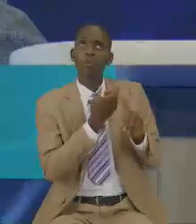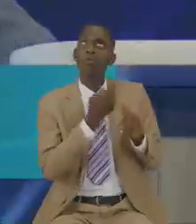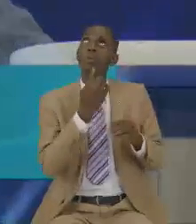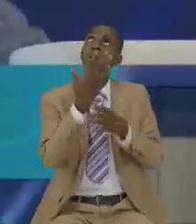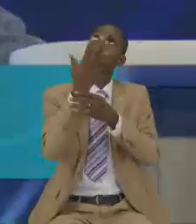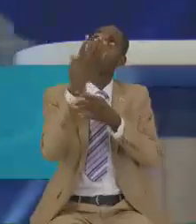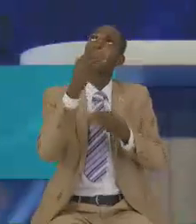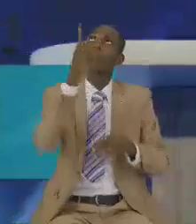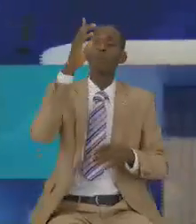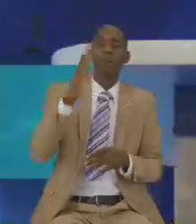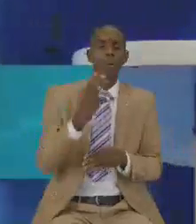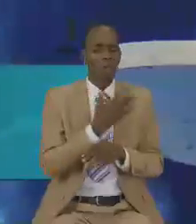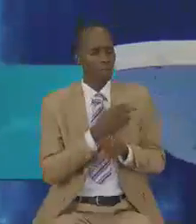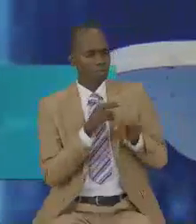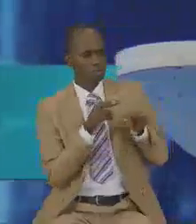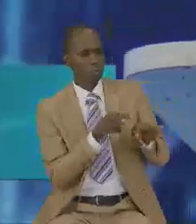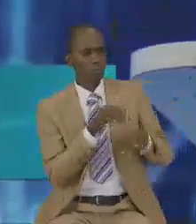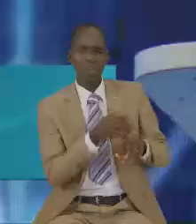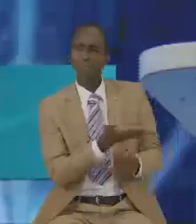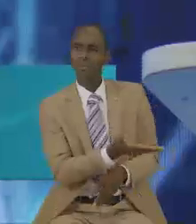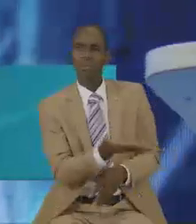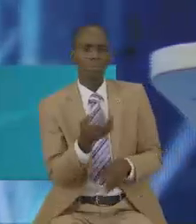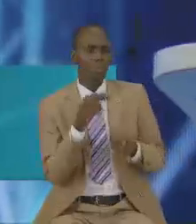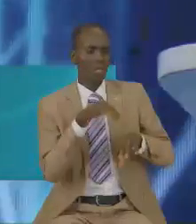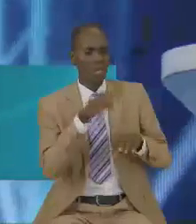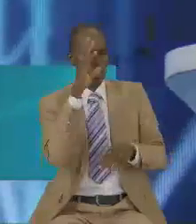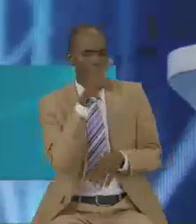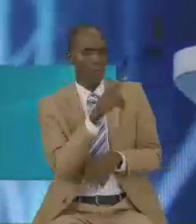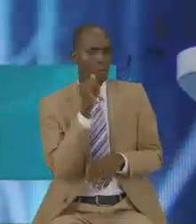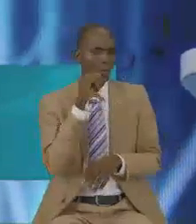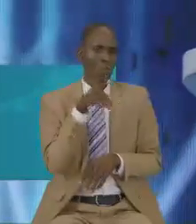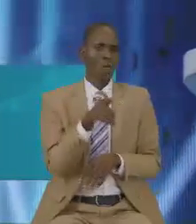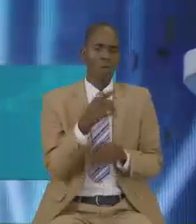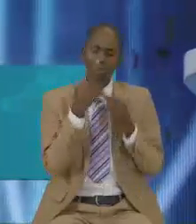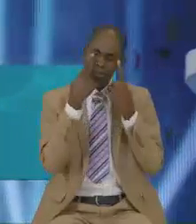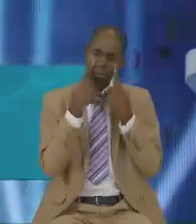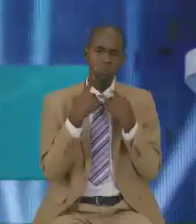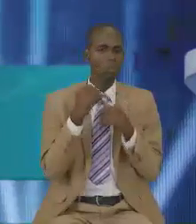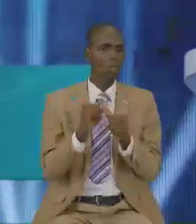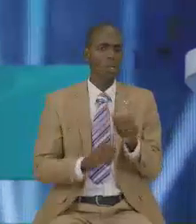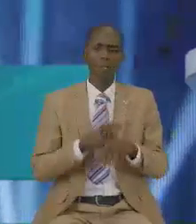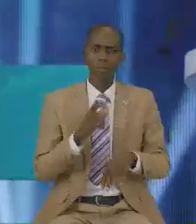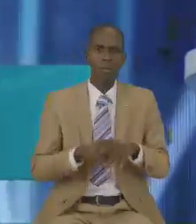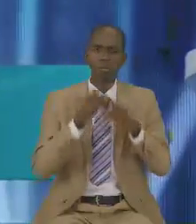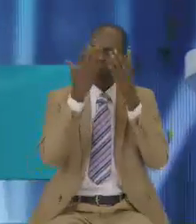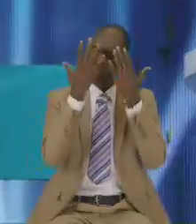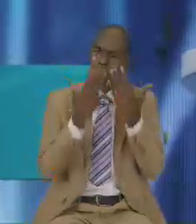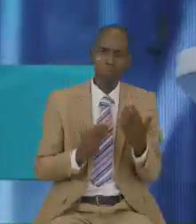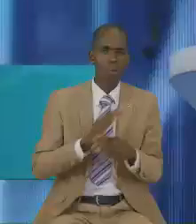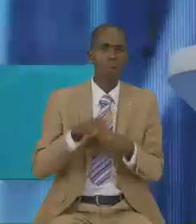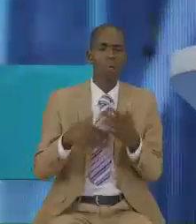God. And look at him and look at her. Tears all the time. Sorrow all the